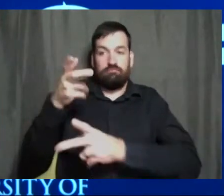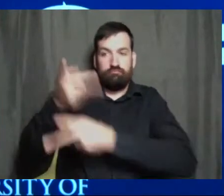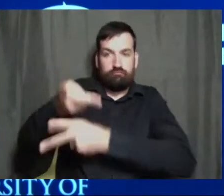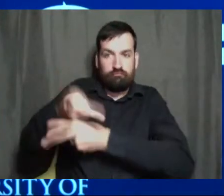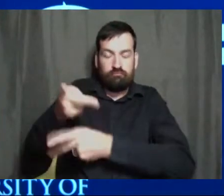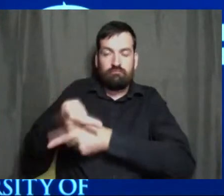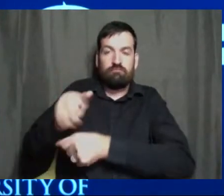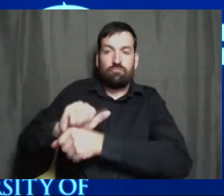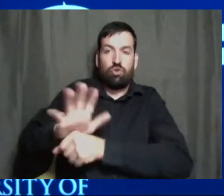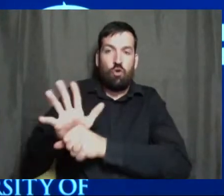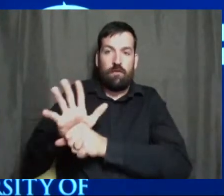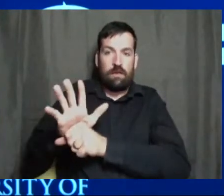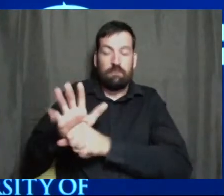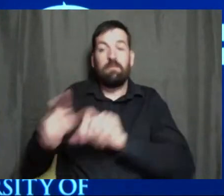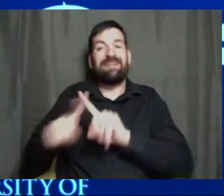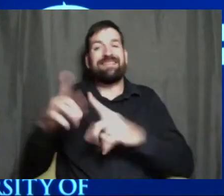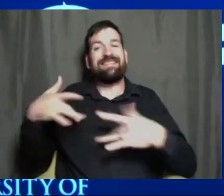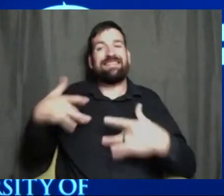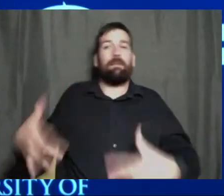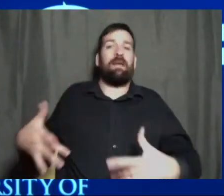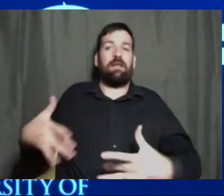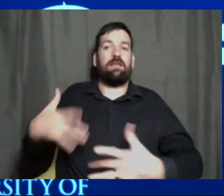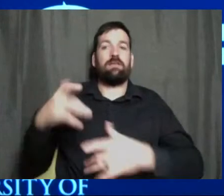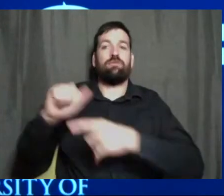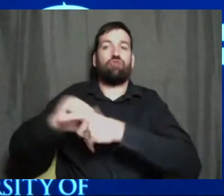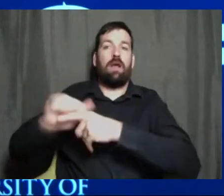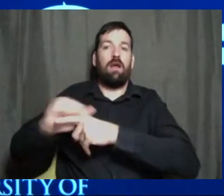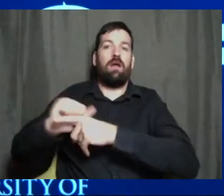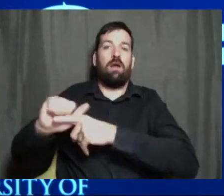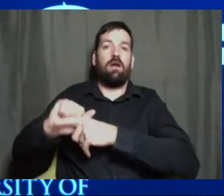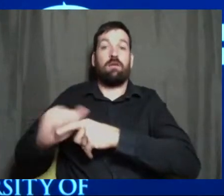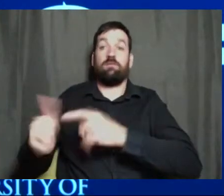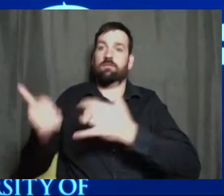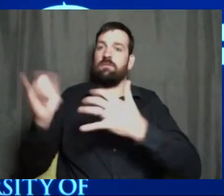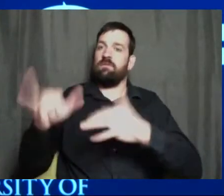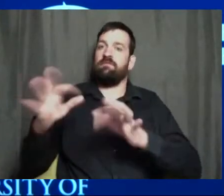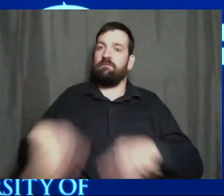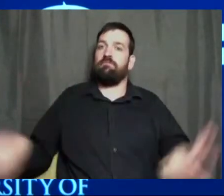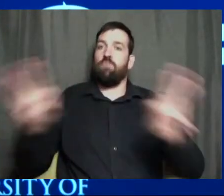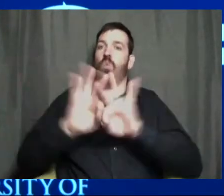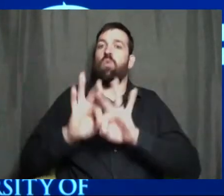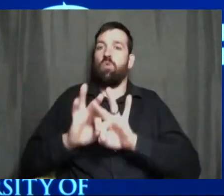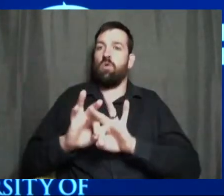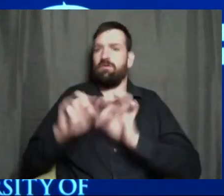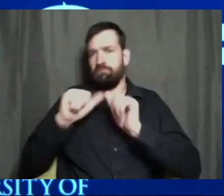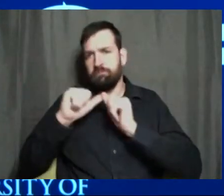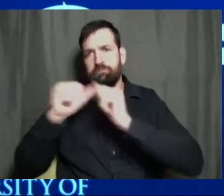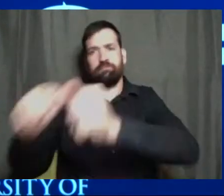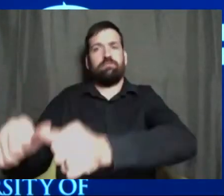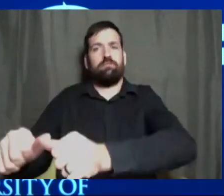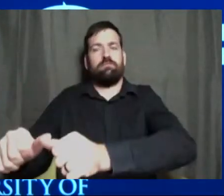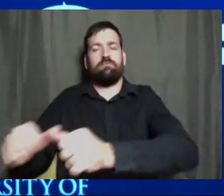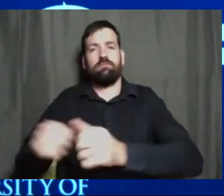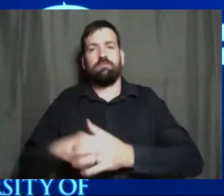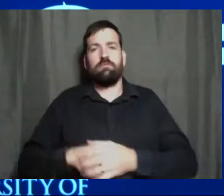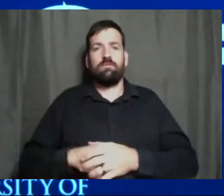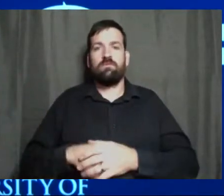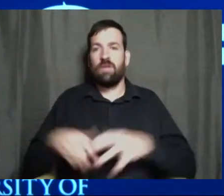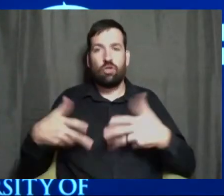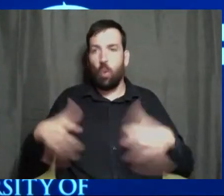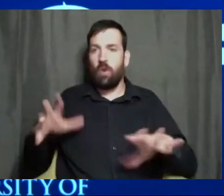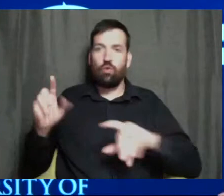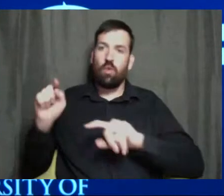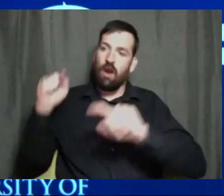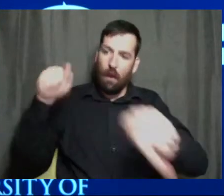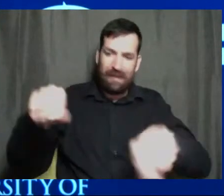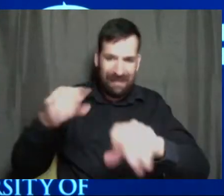mostly training, which is, the important thing that has sustainable power. We don't want to come in and put a Band-Aid on it and